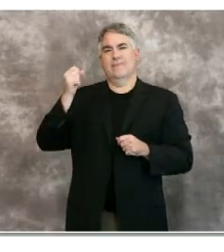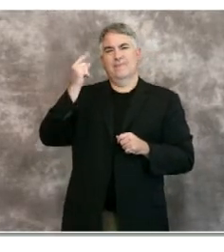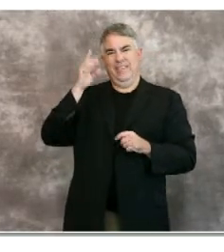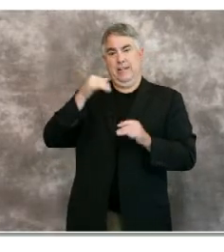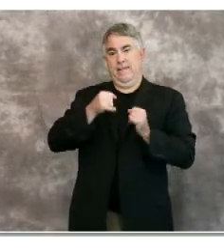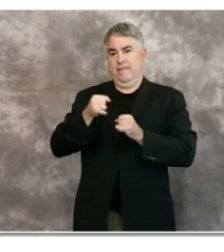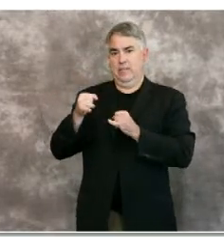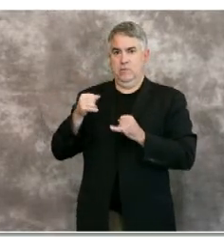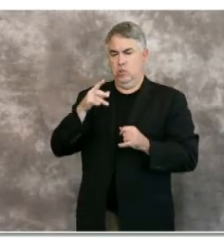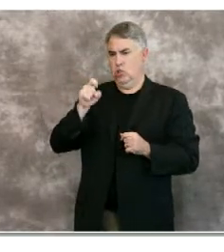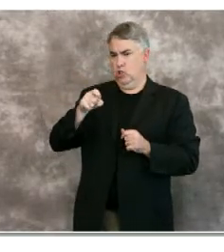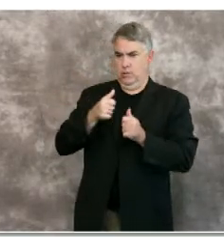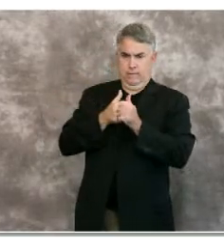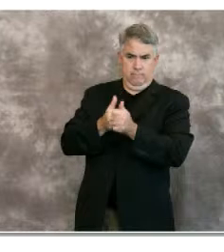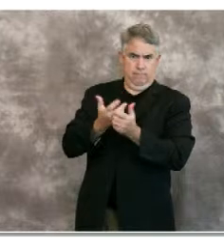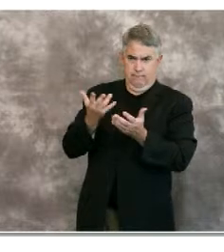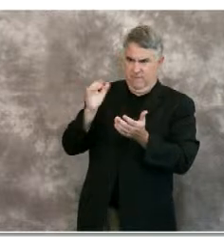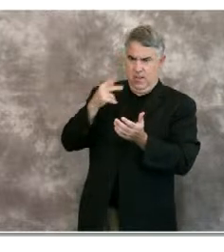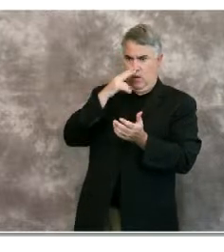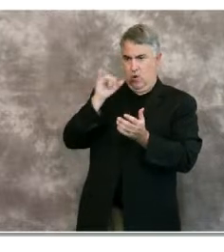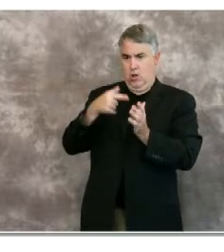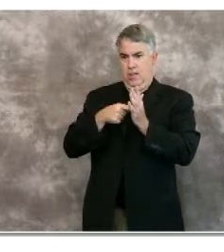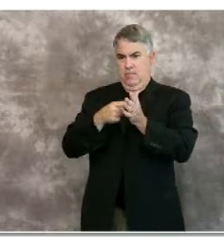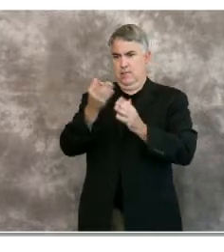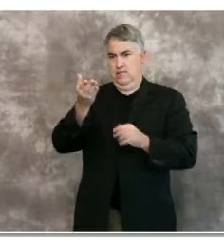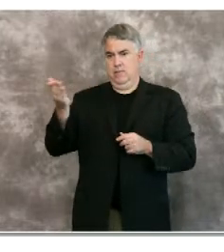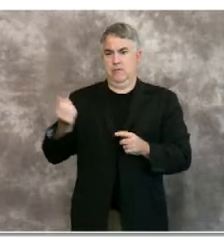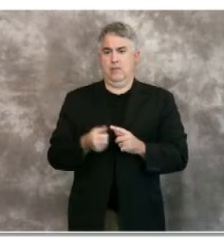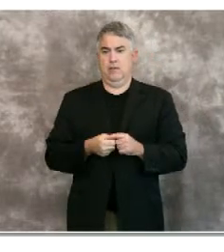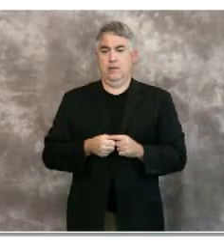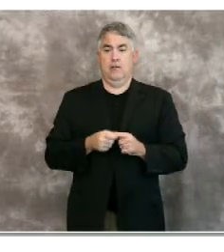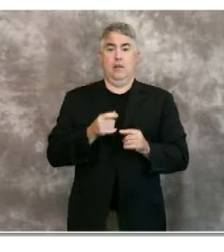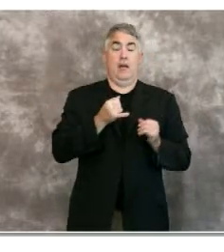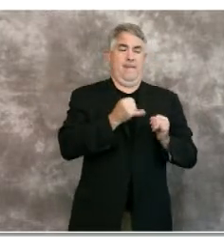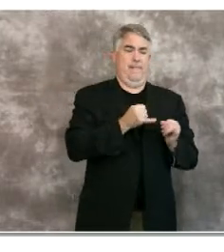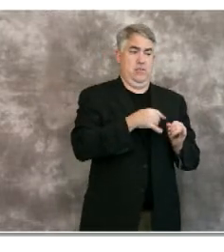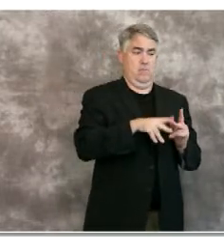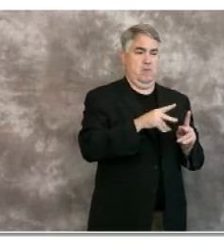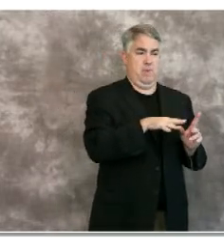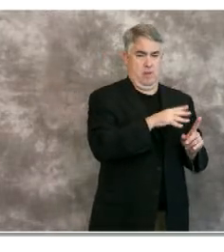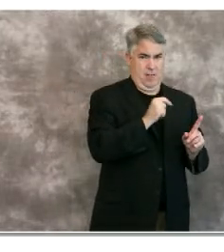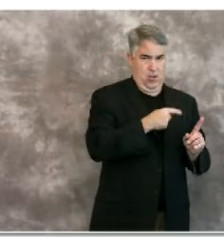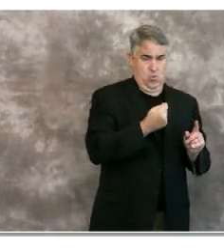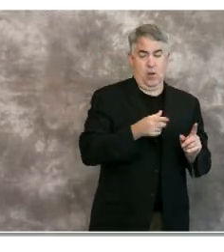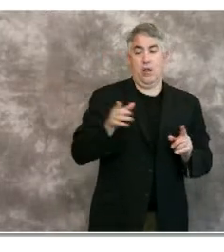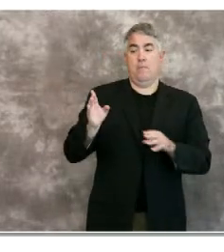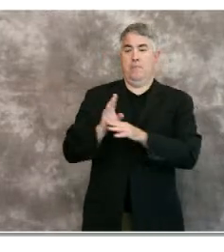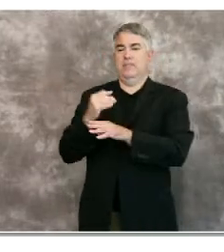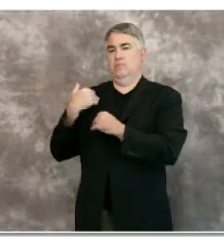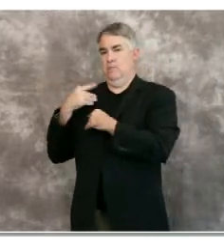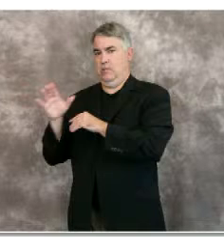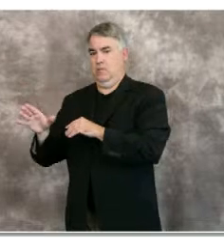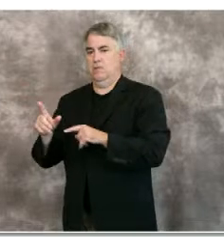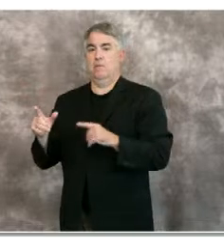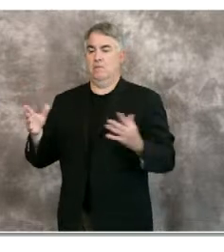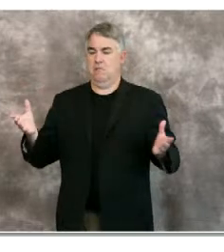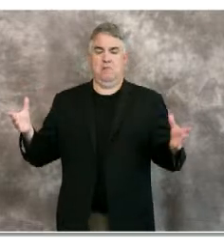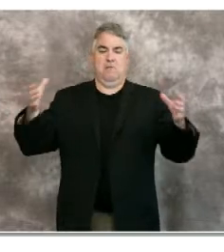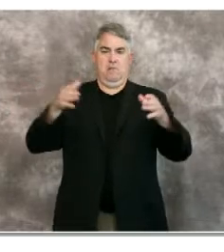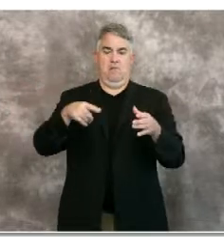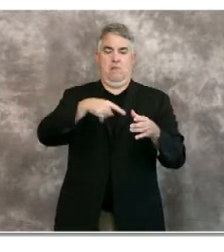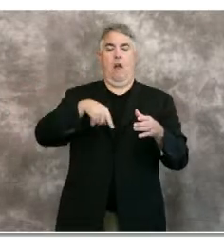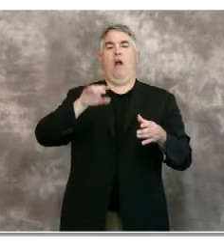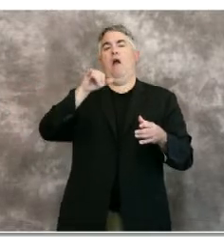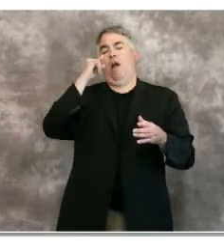do. And these are very important and overlap with strategies, best practice strategies for businesses.